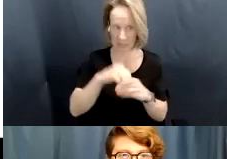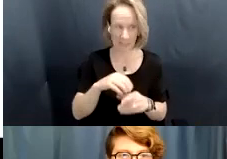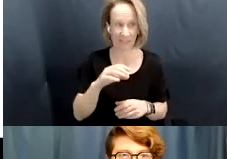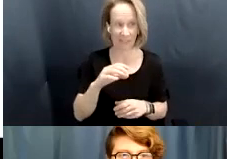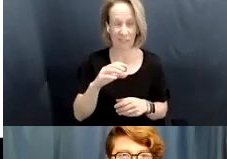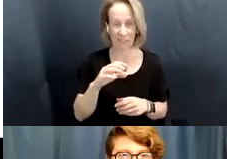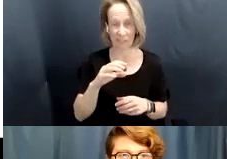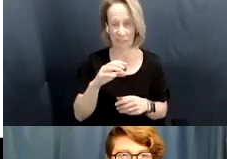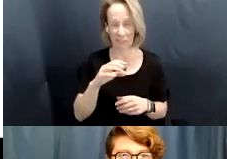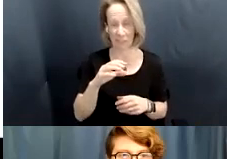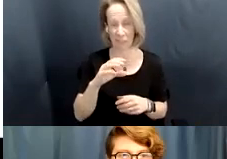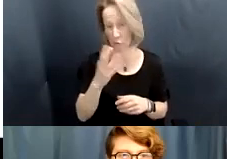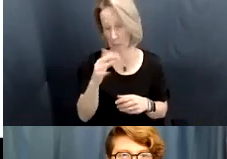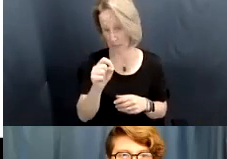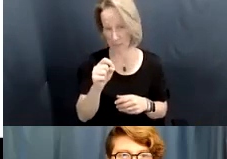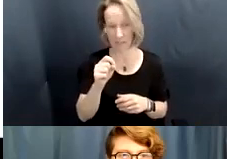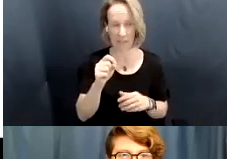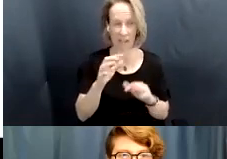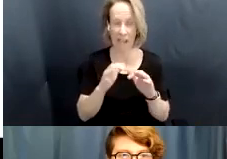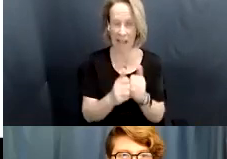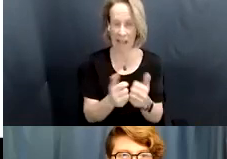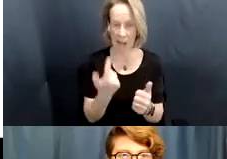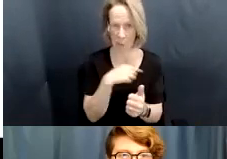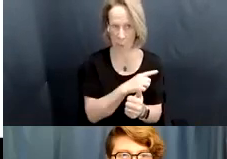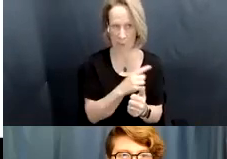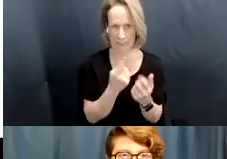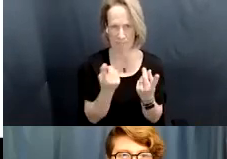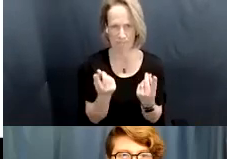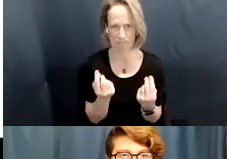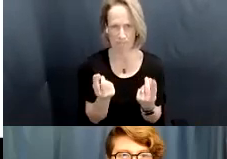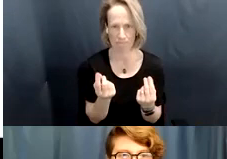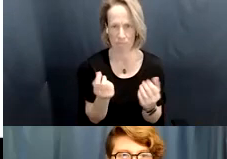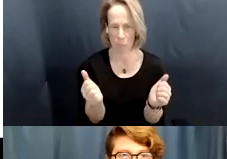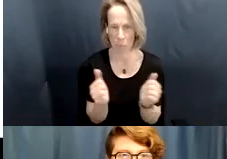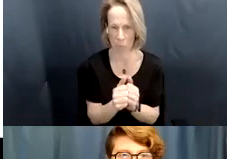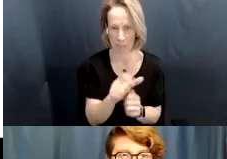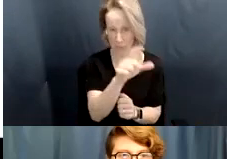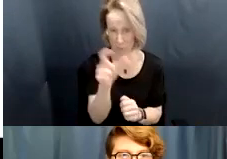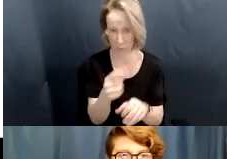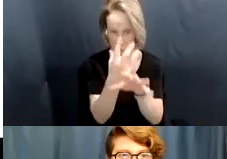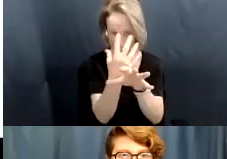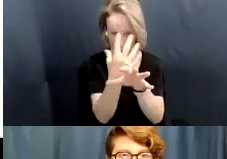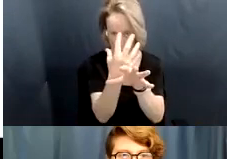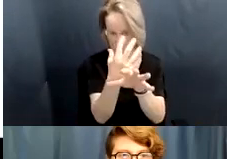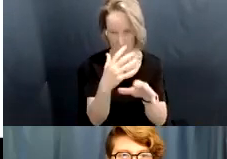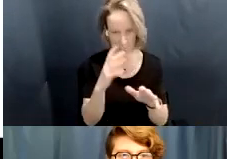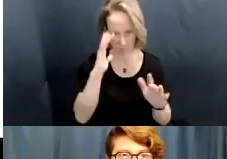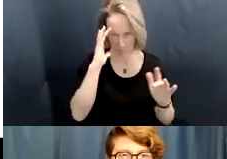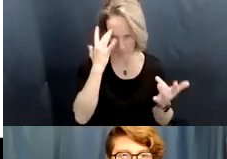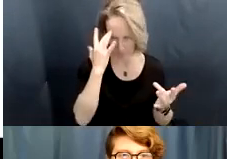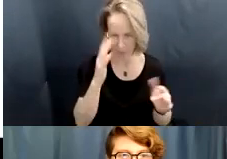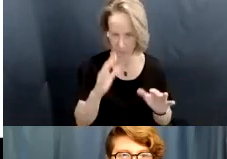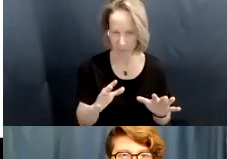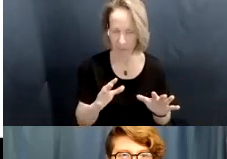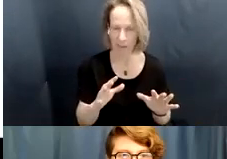done, how we've mitigated that being zoomed out, we're going to learn about what's actually happening at